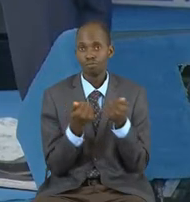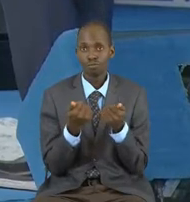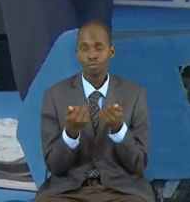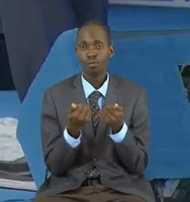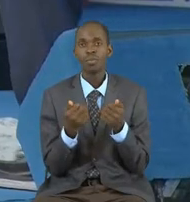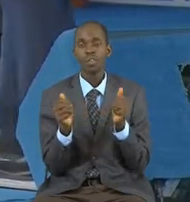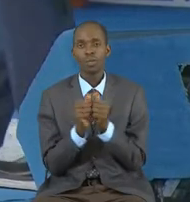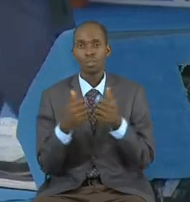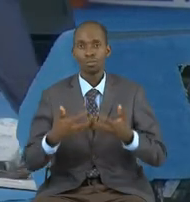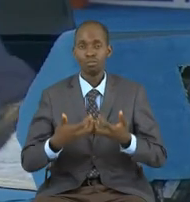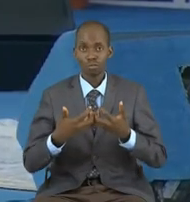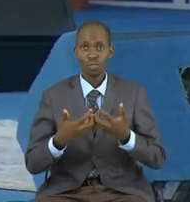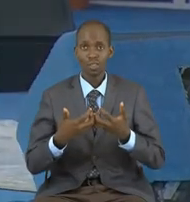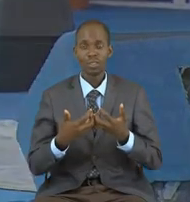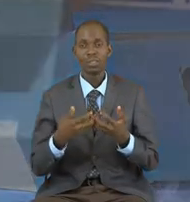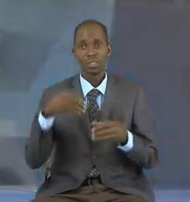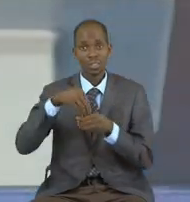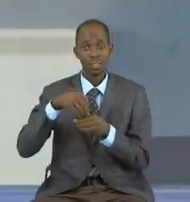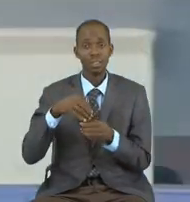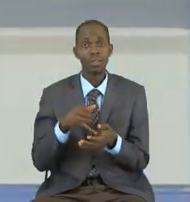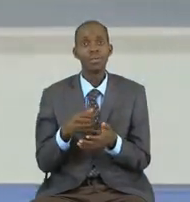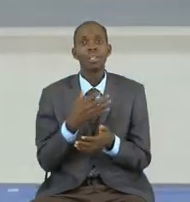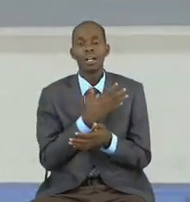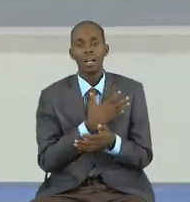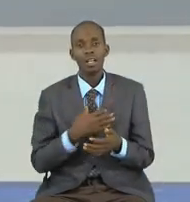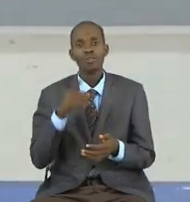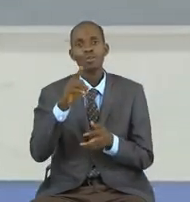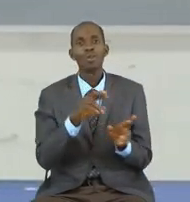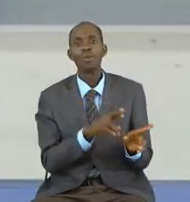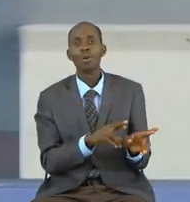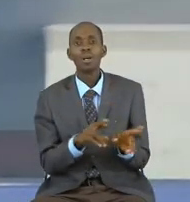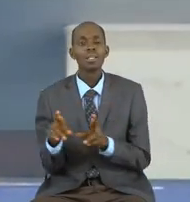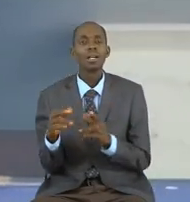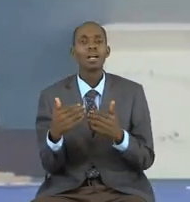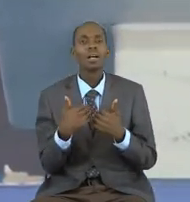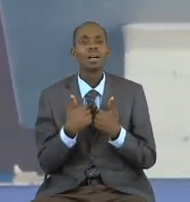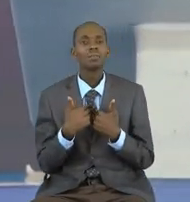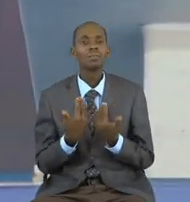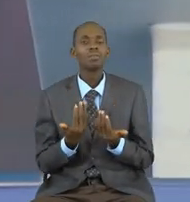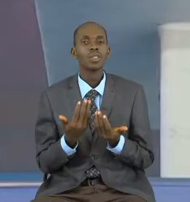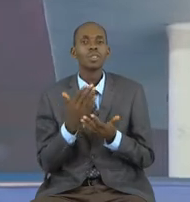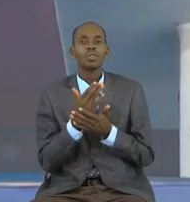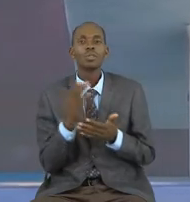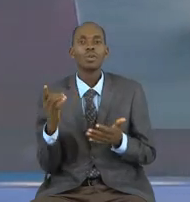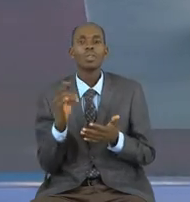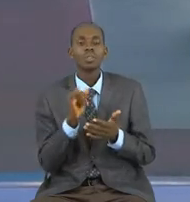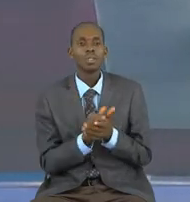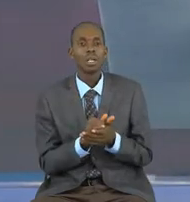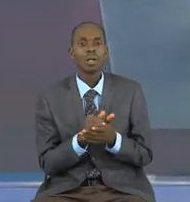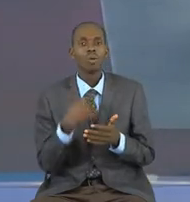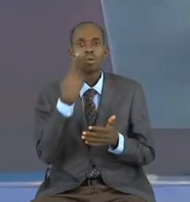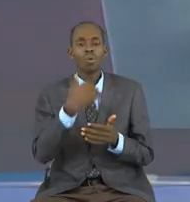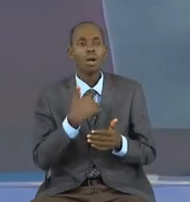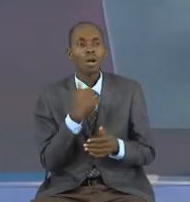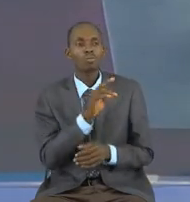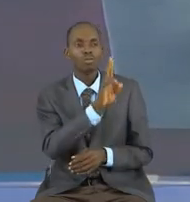you. And then you already have somebody has used a car until it's